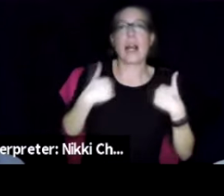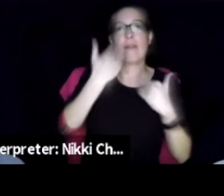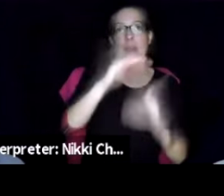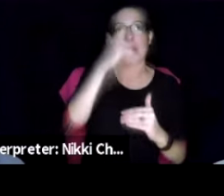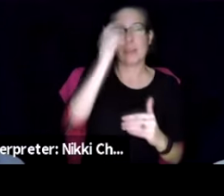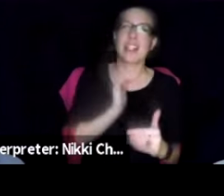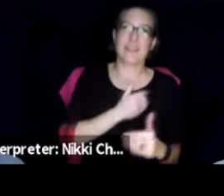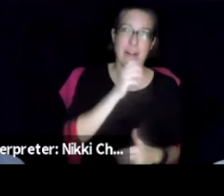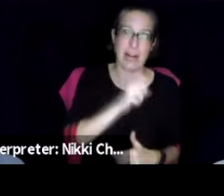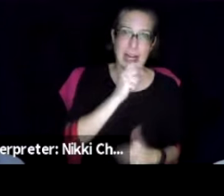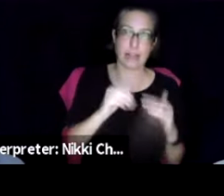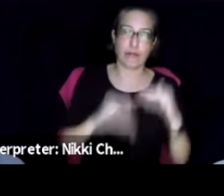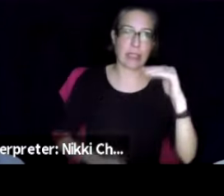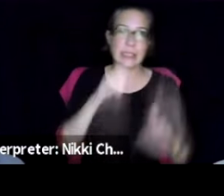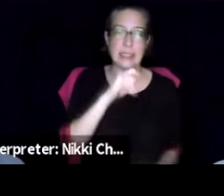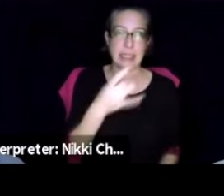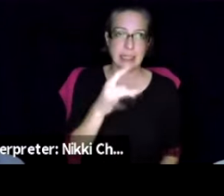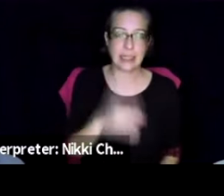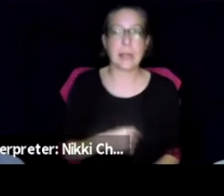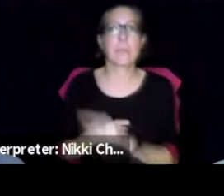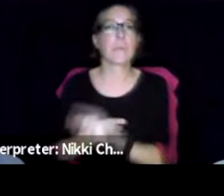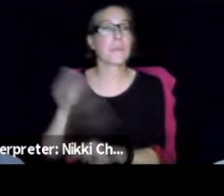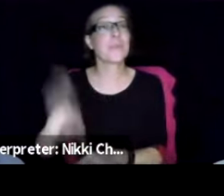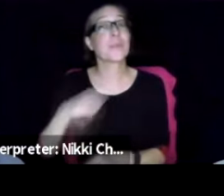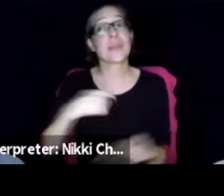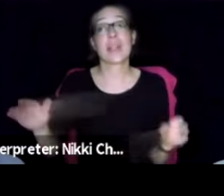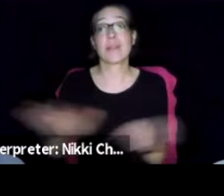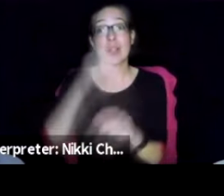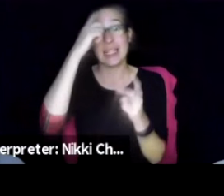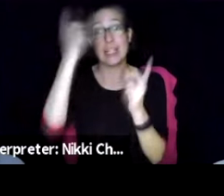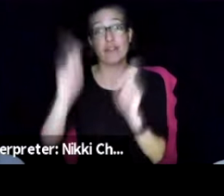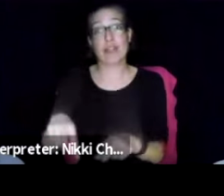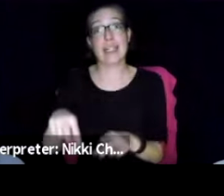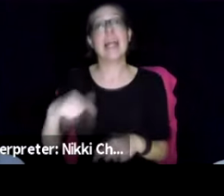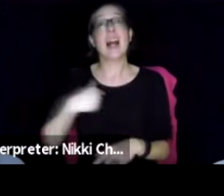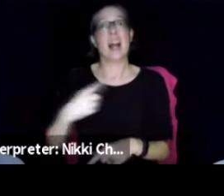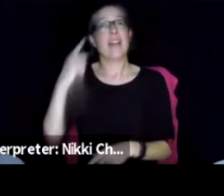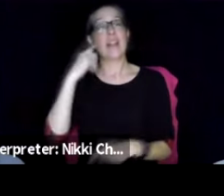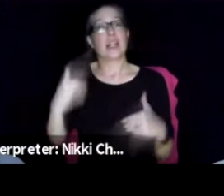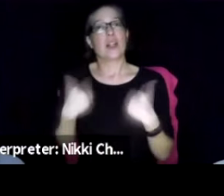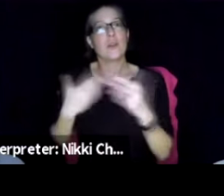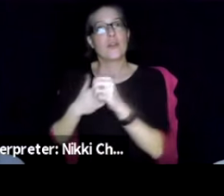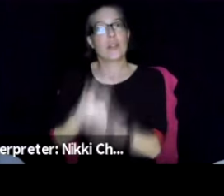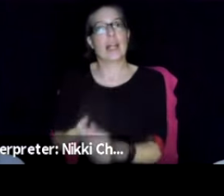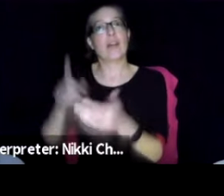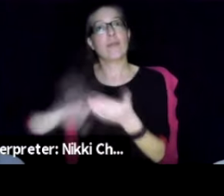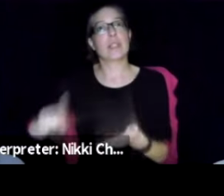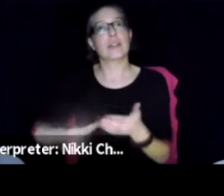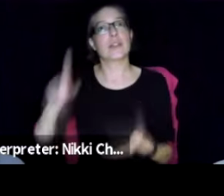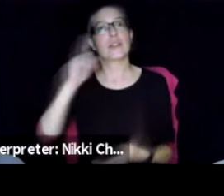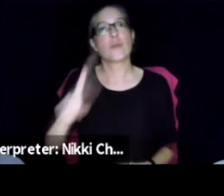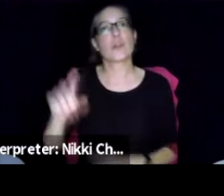Yes, I totally agree. And I think that youth-led research in sexual health is so